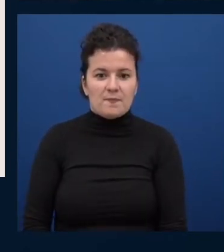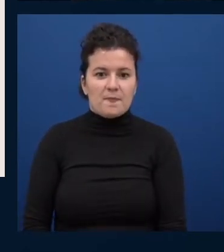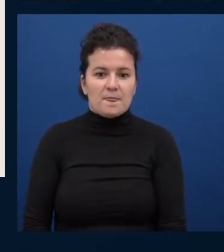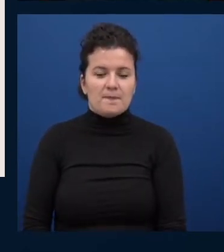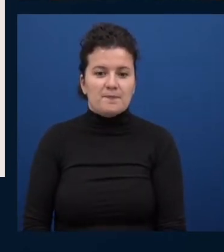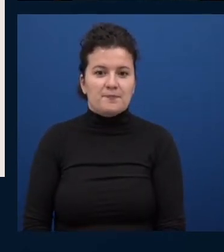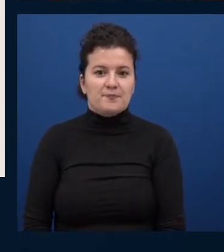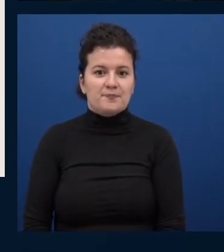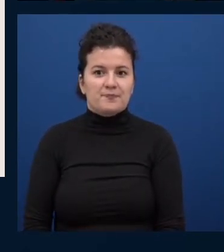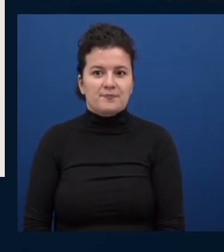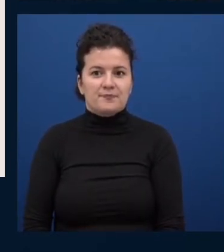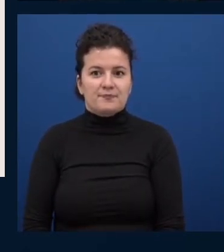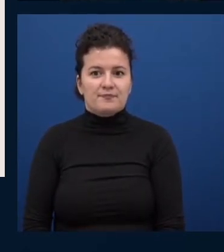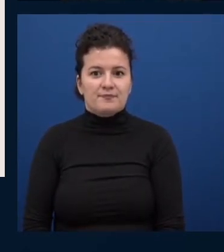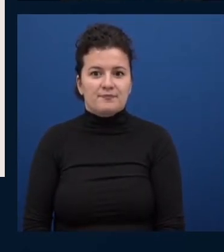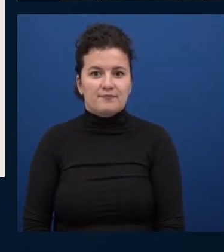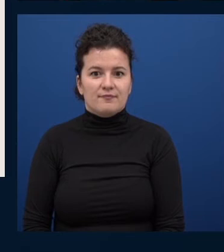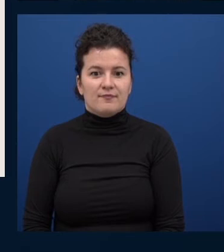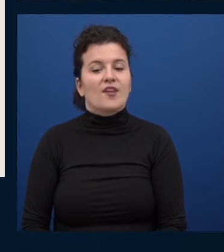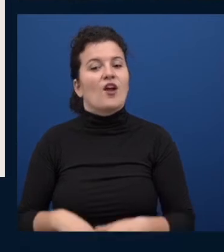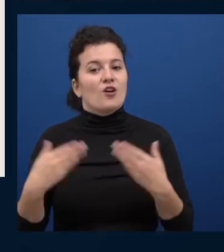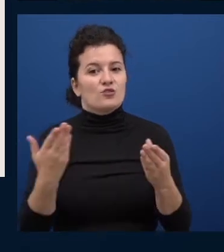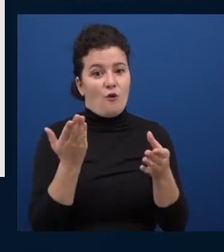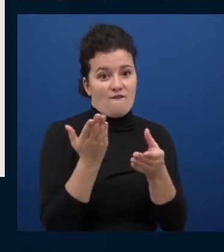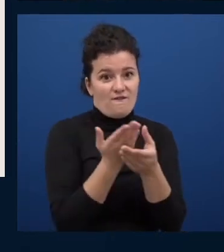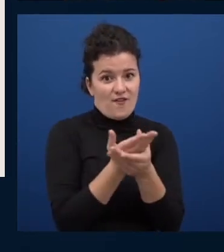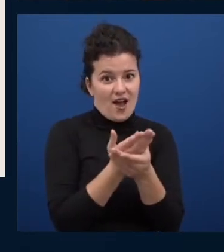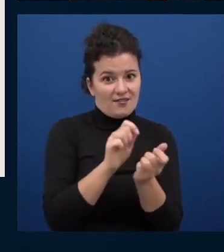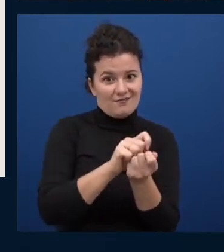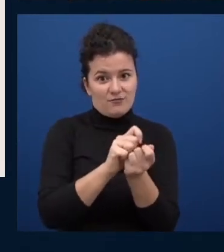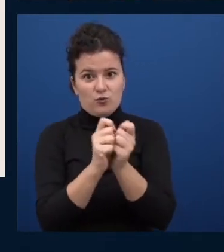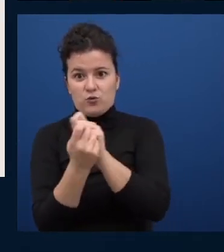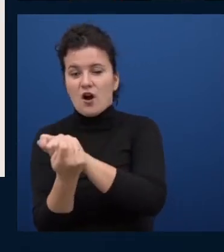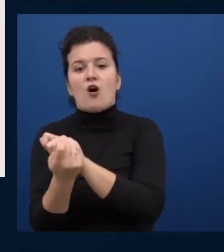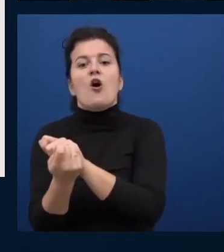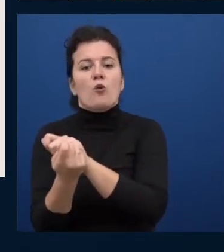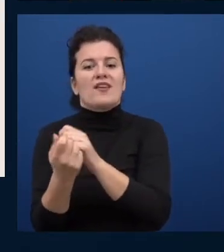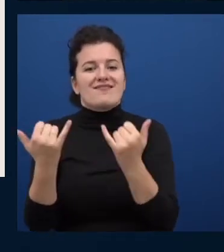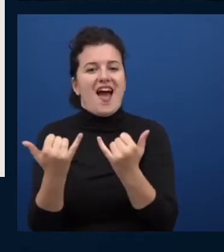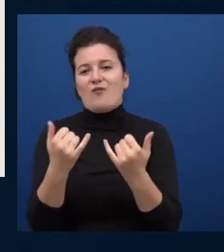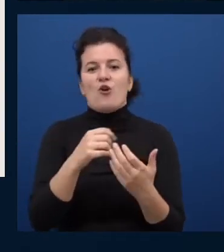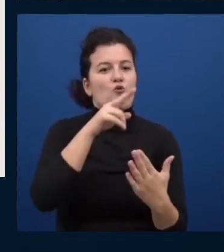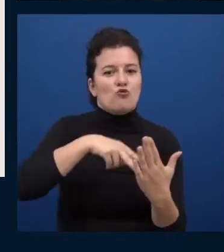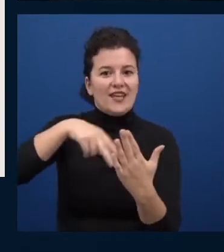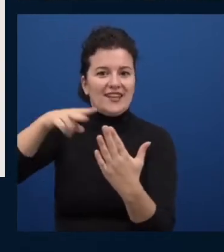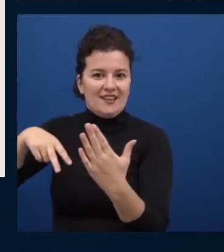So we change from file transformations into reading configuration from multiple sources.